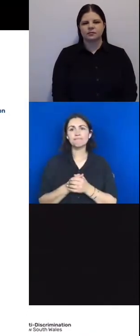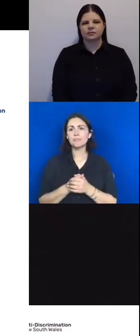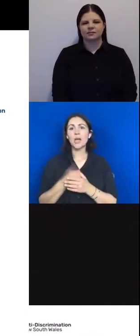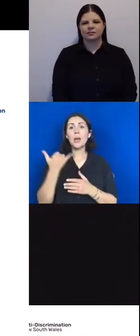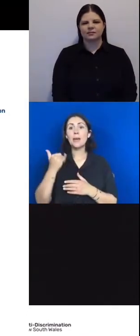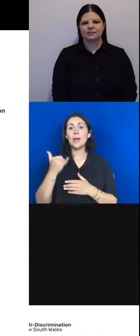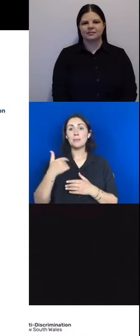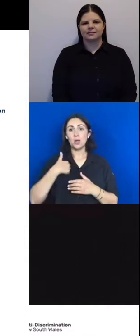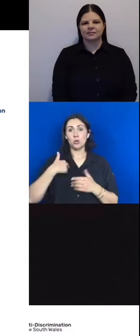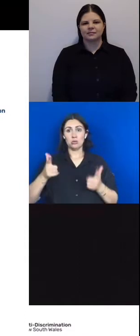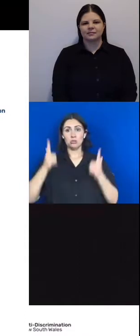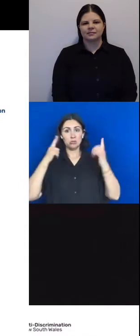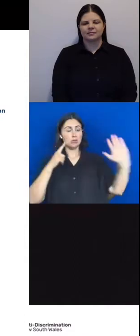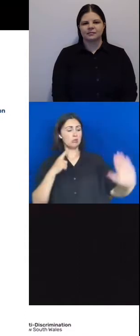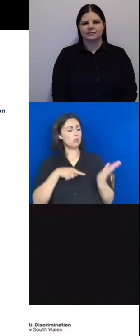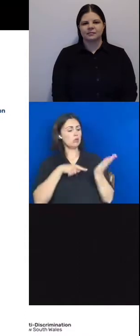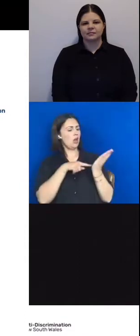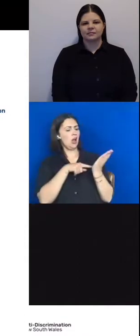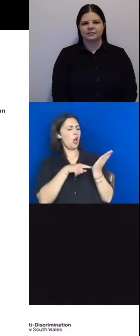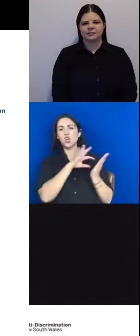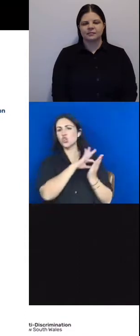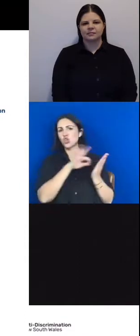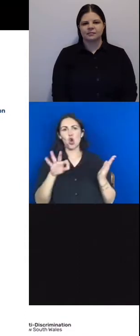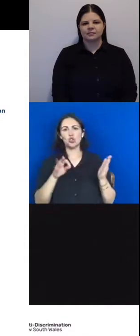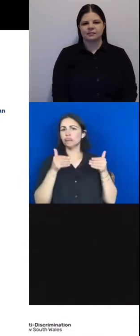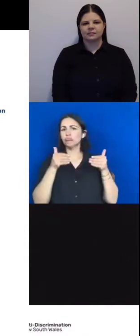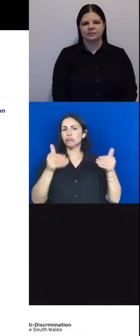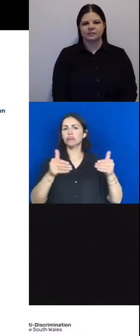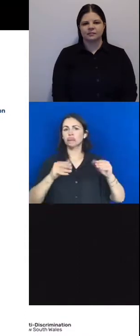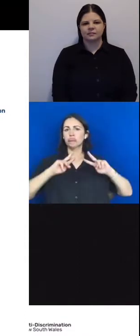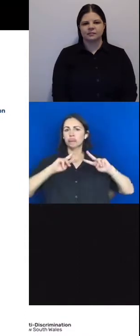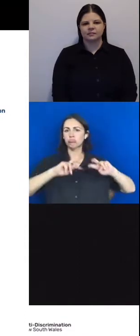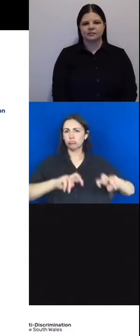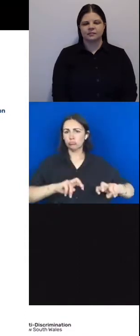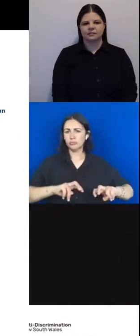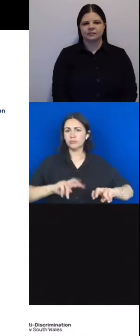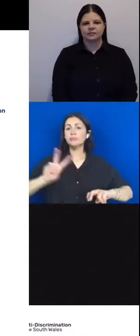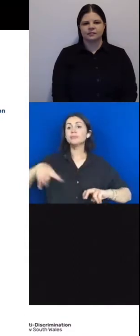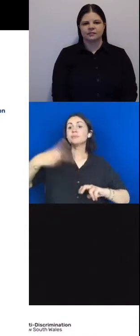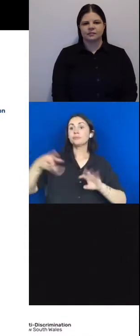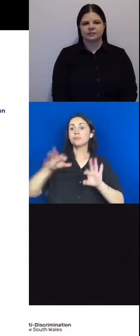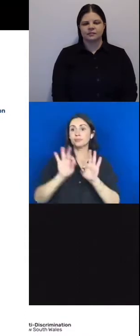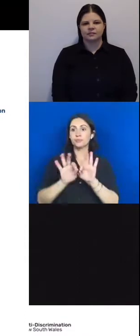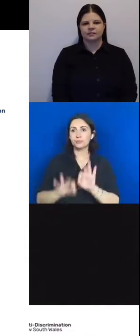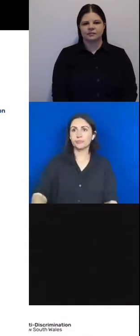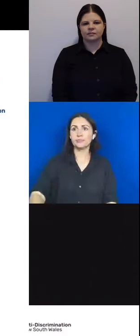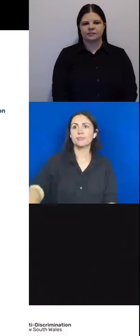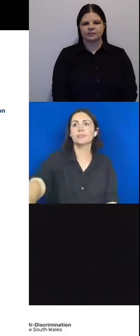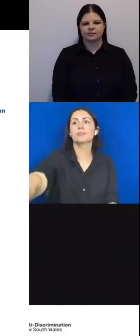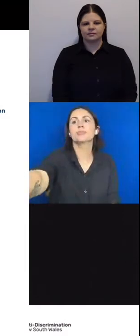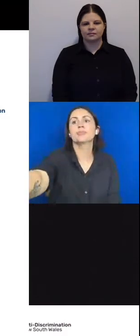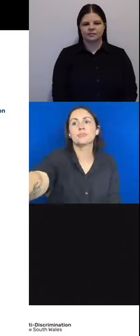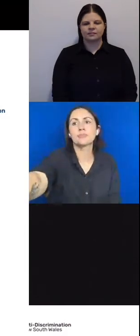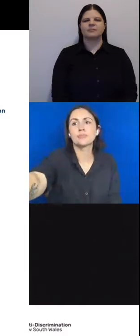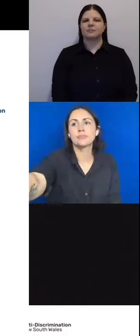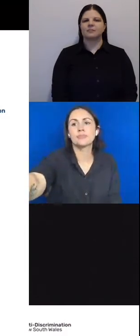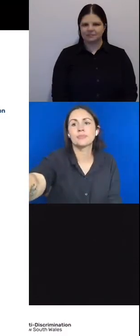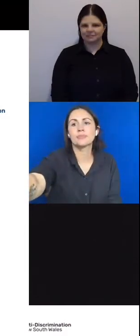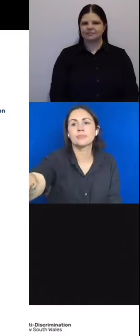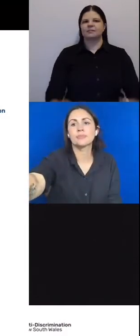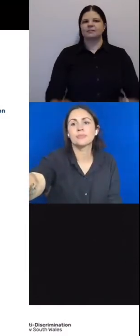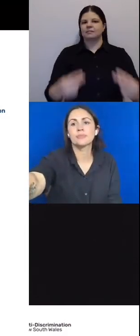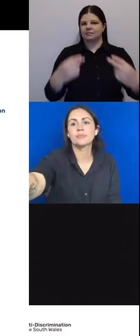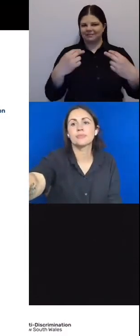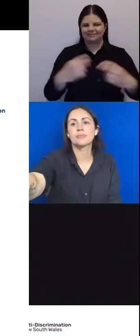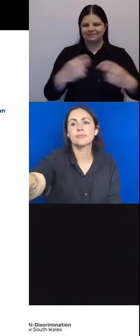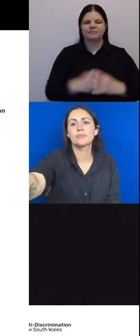the investigation. A complaint may be declined because there is not enough information to show that at least one